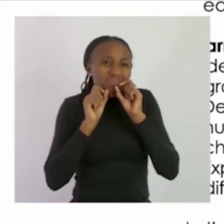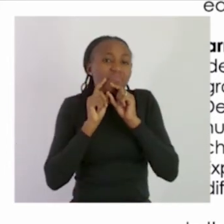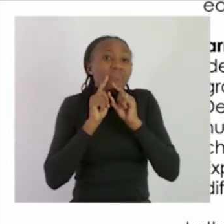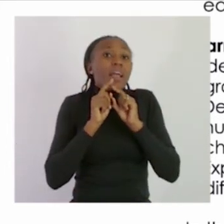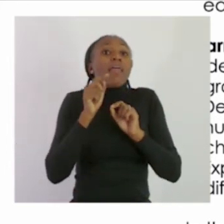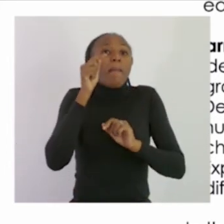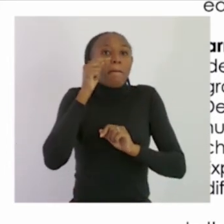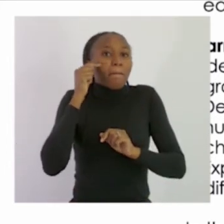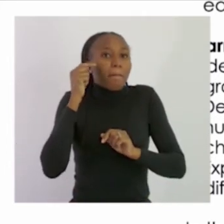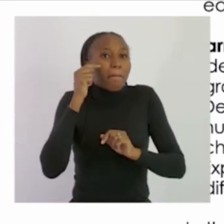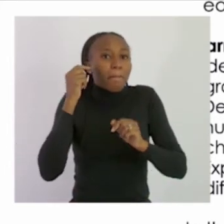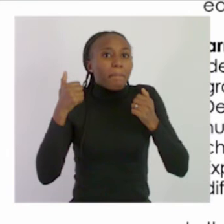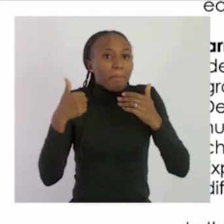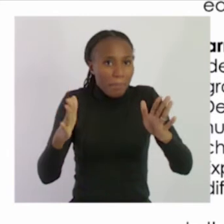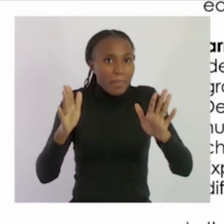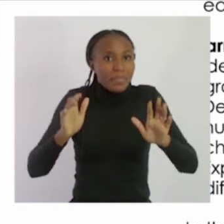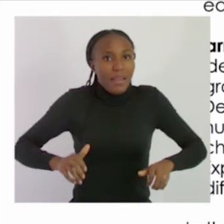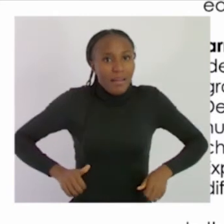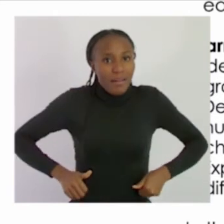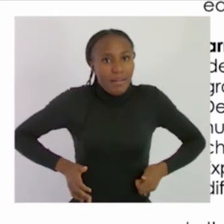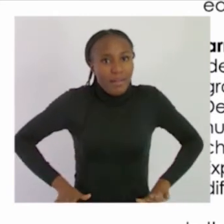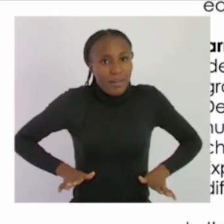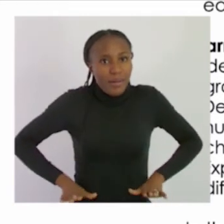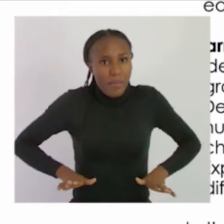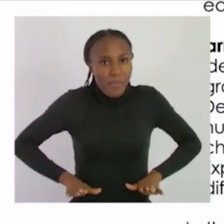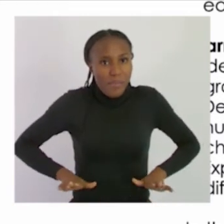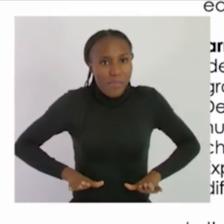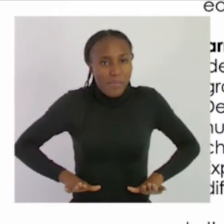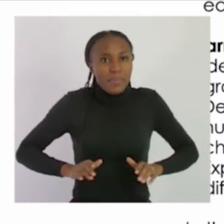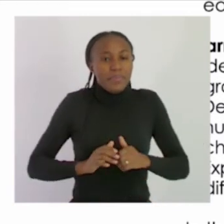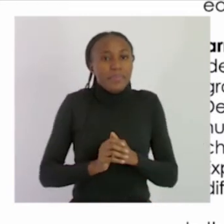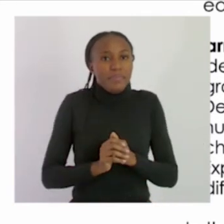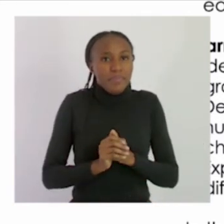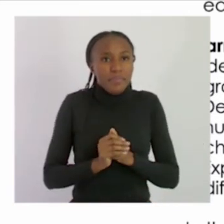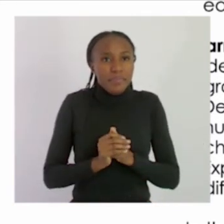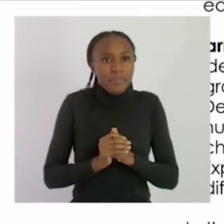well, they start with menstrual cycle, or the menstruation begins.